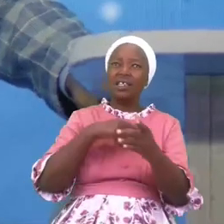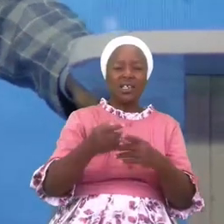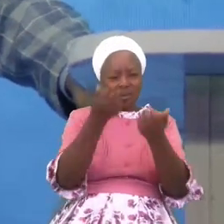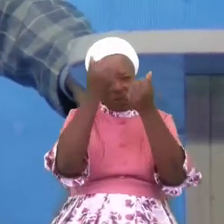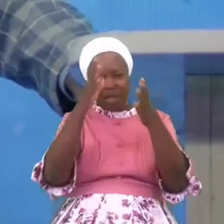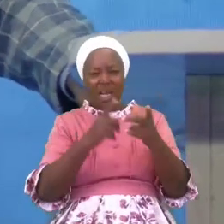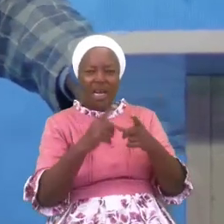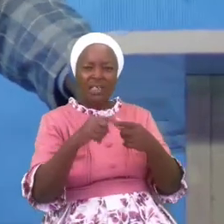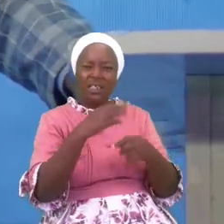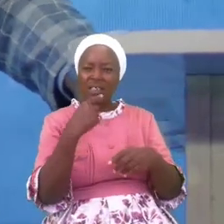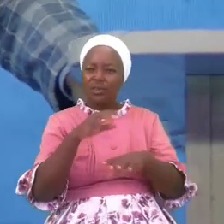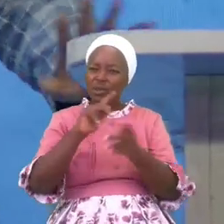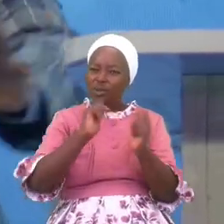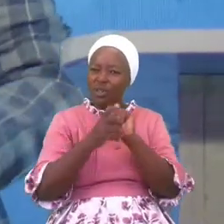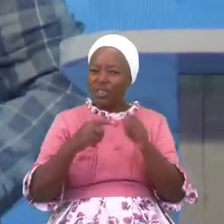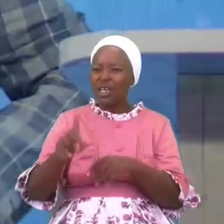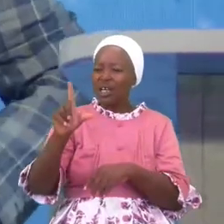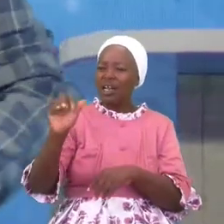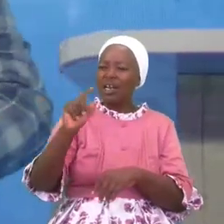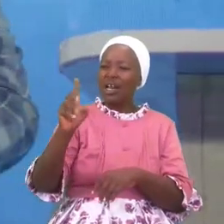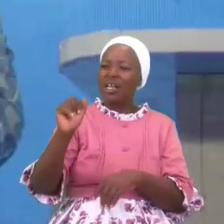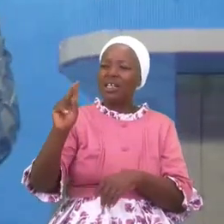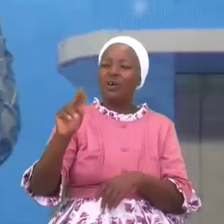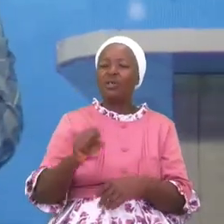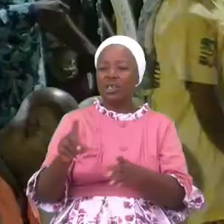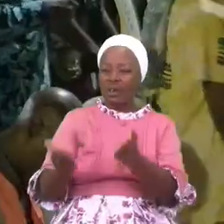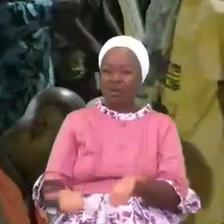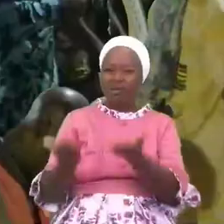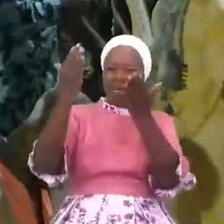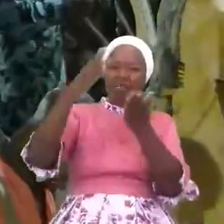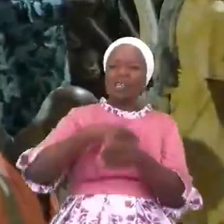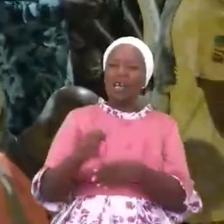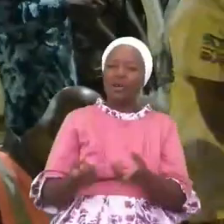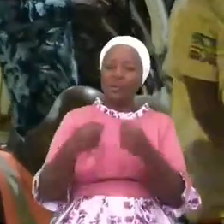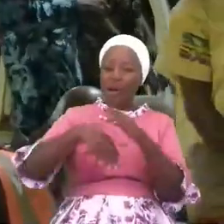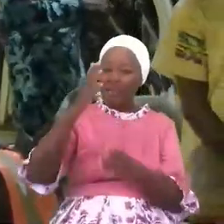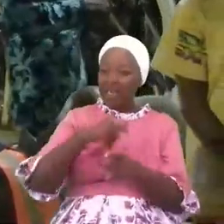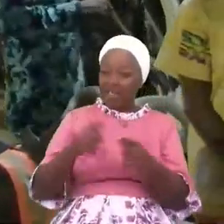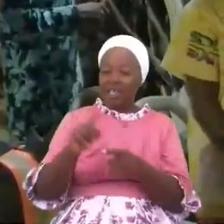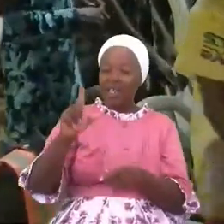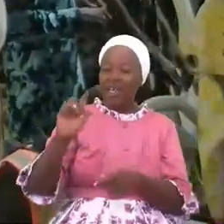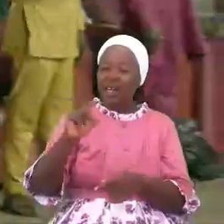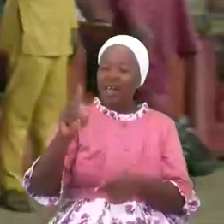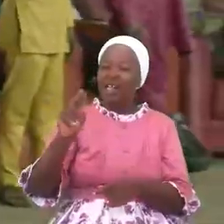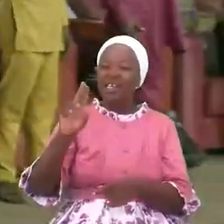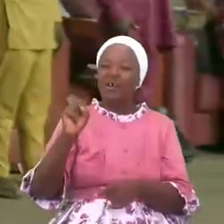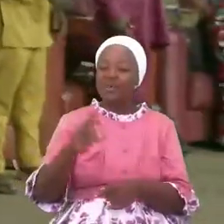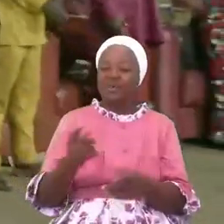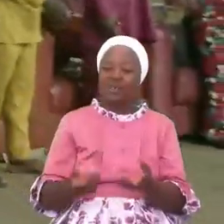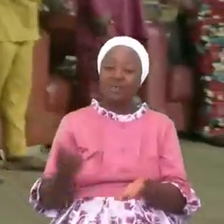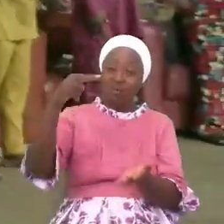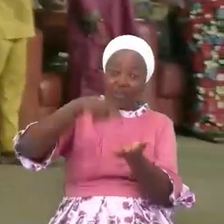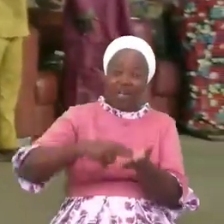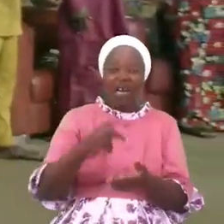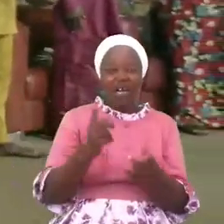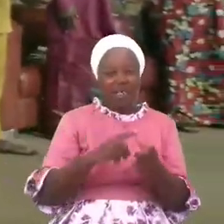come out, come forth. And Lazarus came forth. Your healing will come forth.